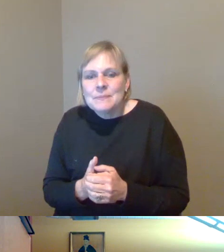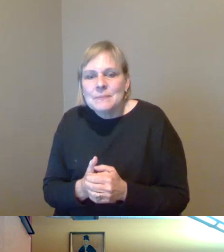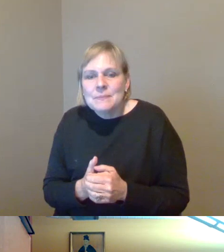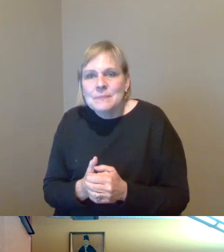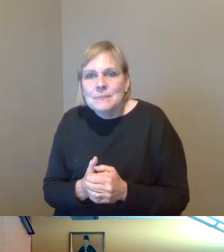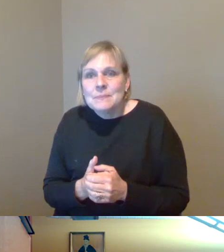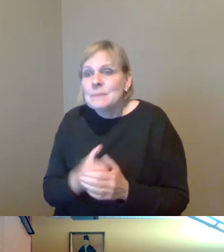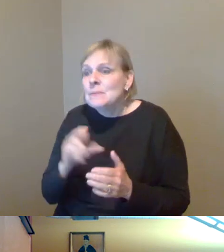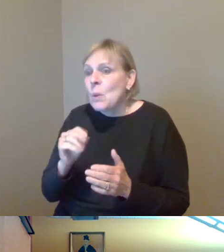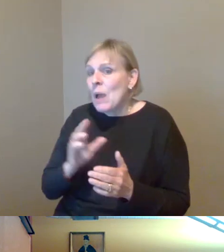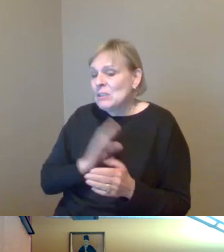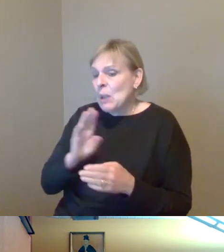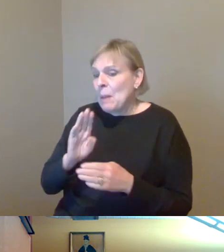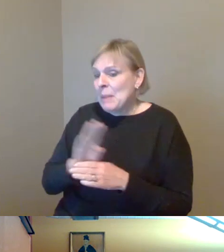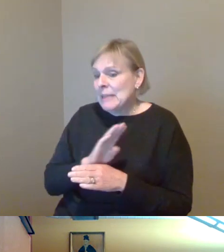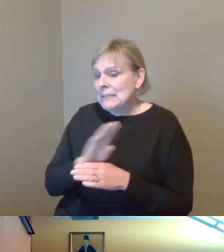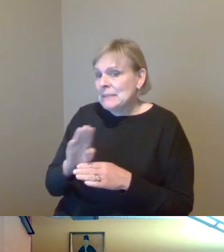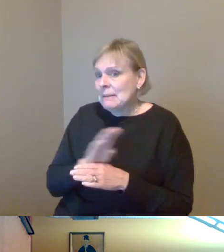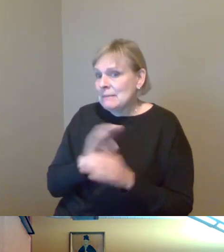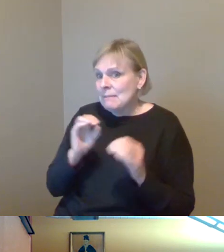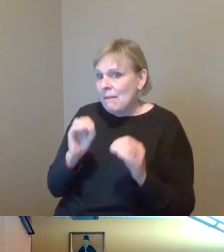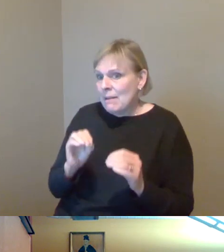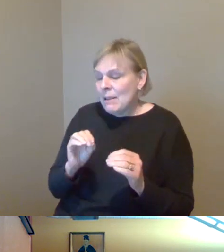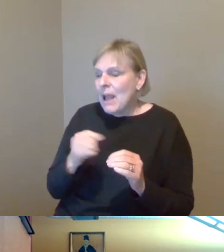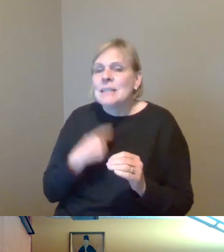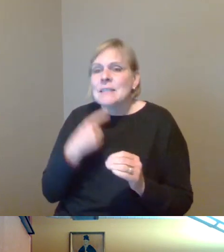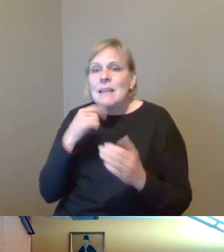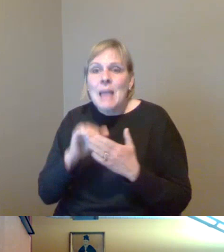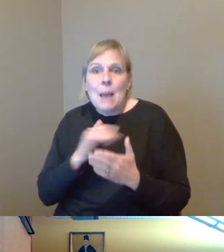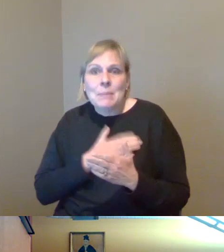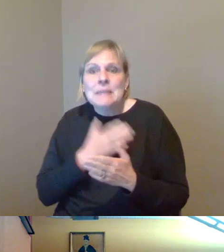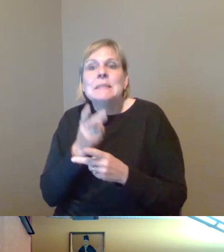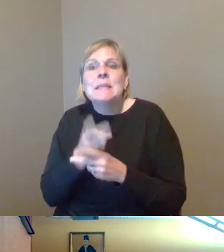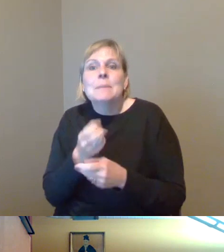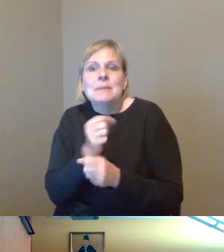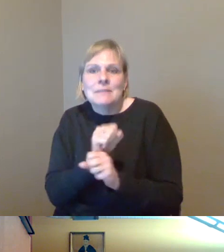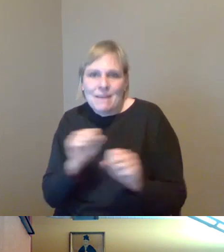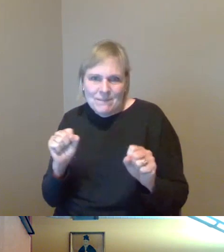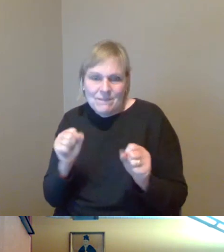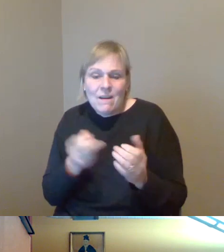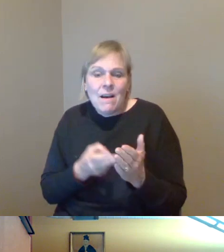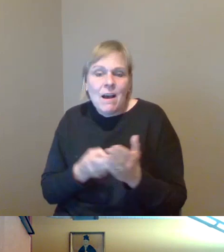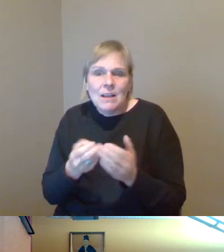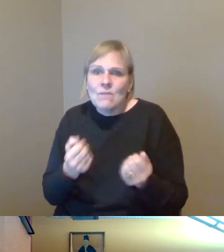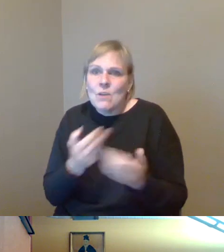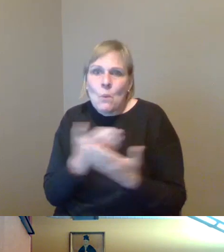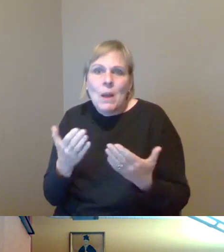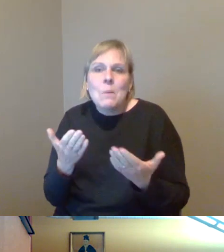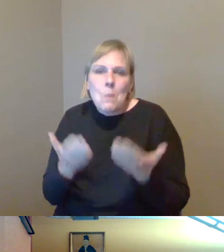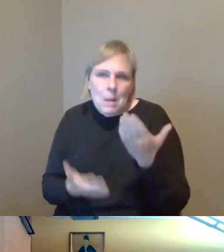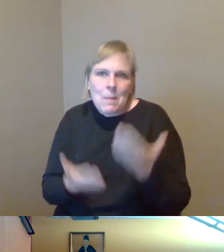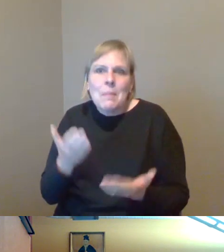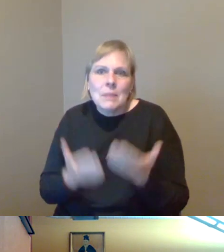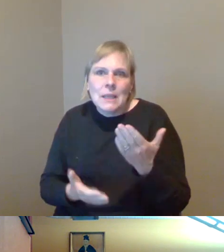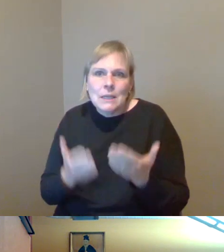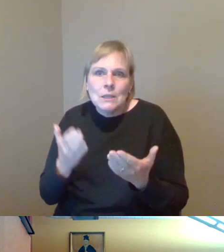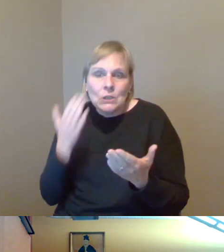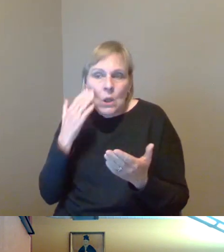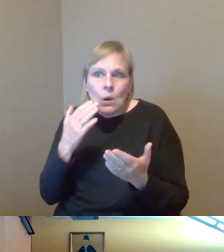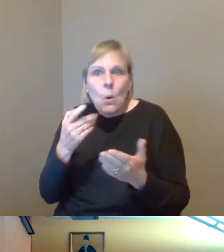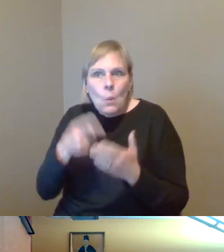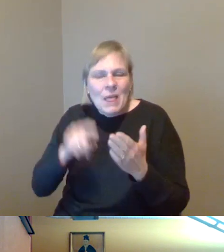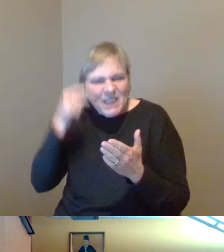No official business. I will just say, please stay safe. Obviously, everyone is probably keen on what the governor is